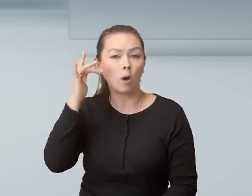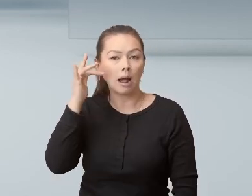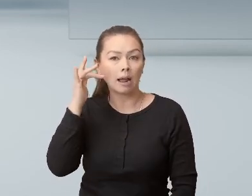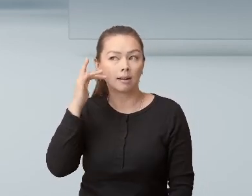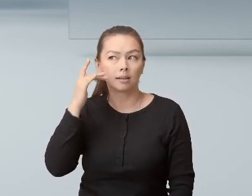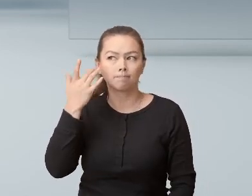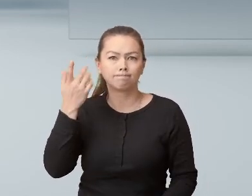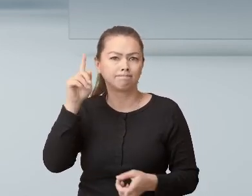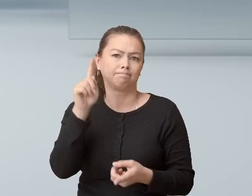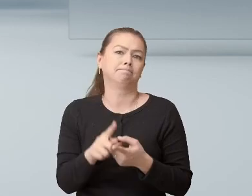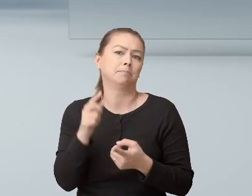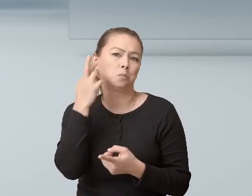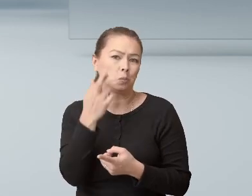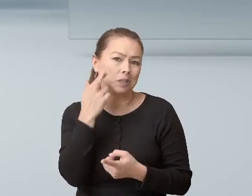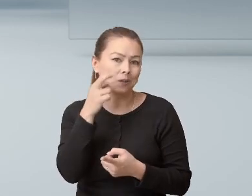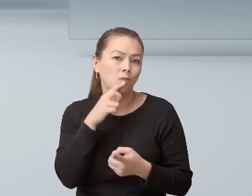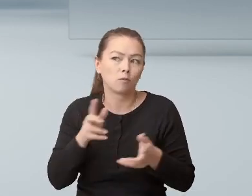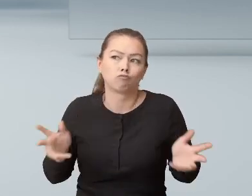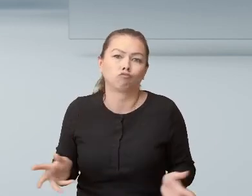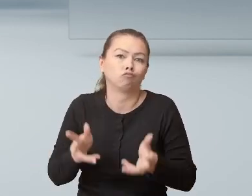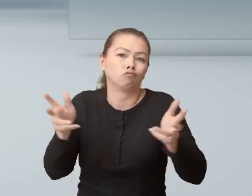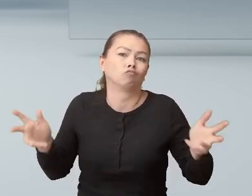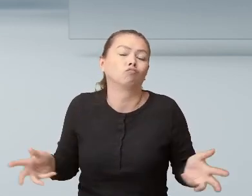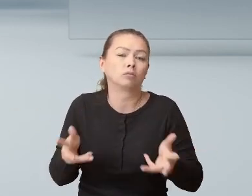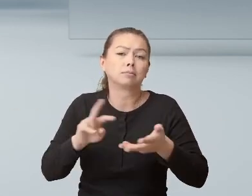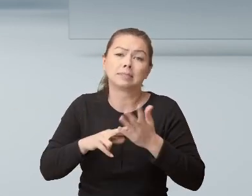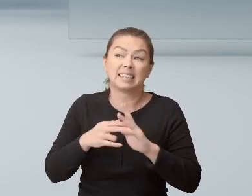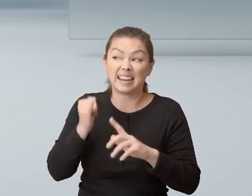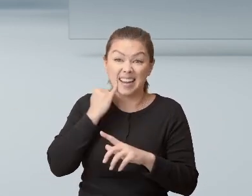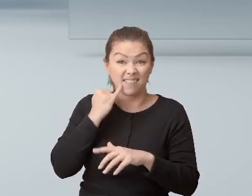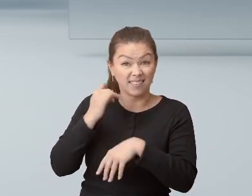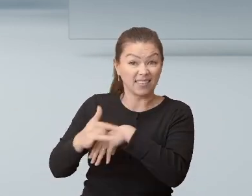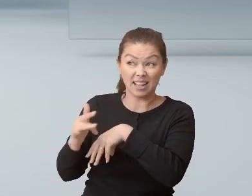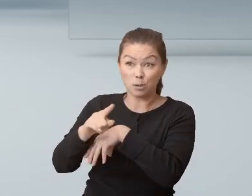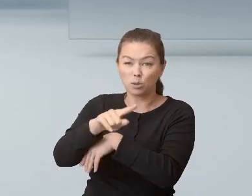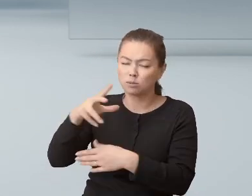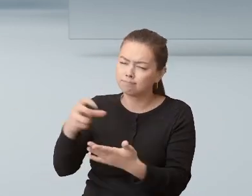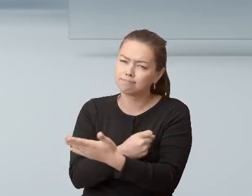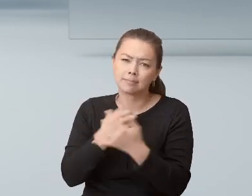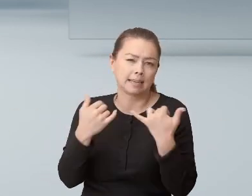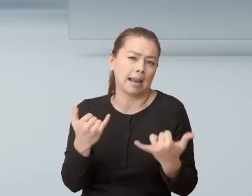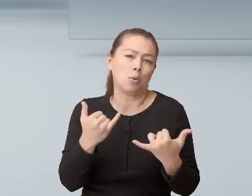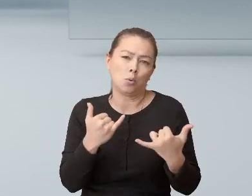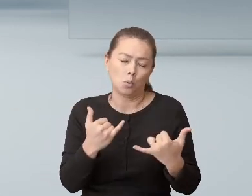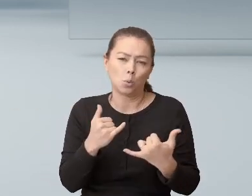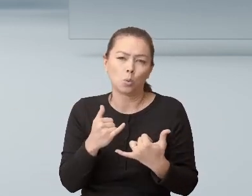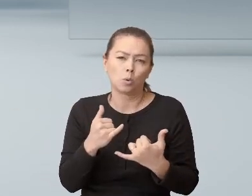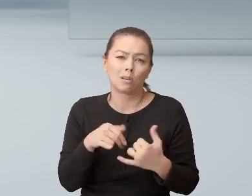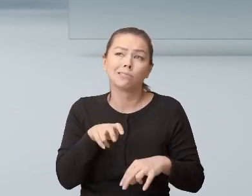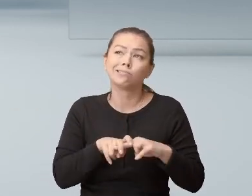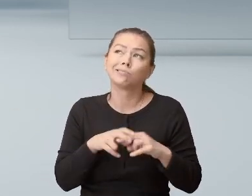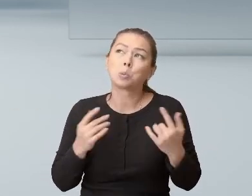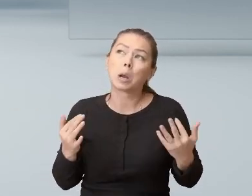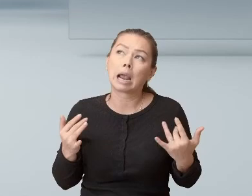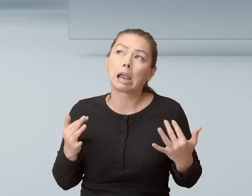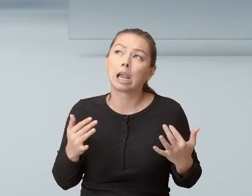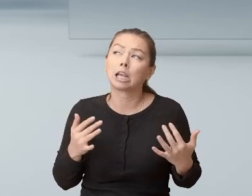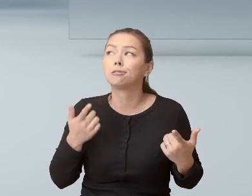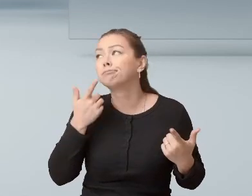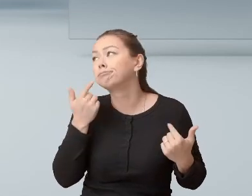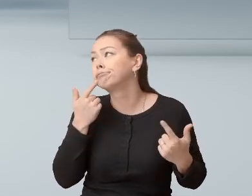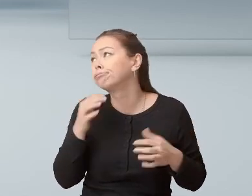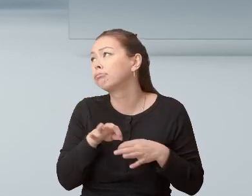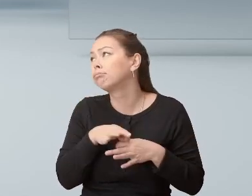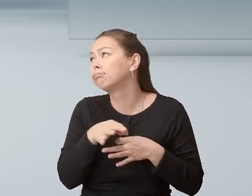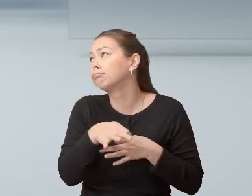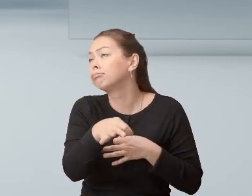there's less reasons to give funding. So take advantage of it while it's here, and don't sit on the fences and wait too long.